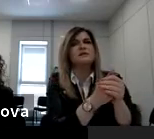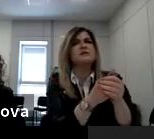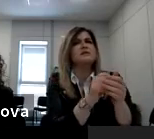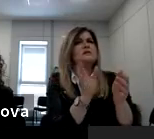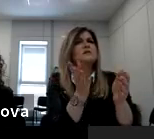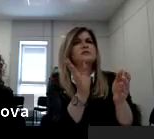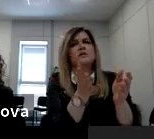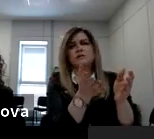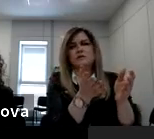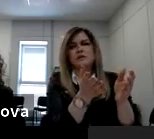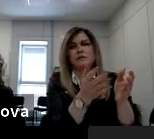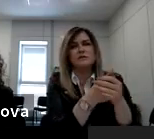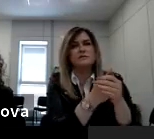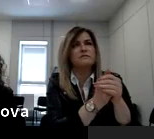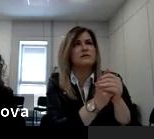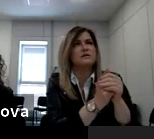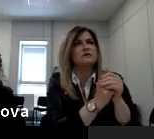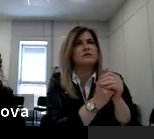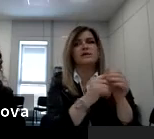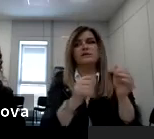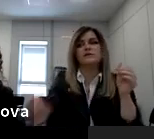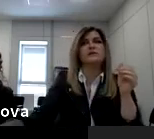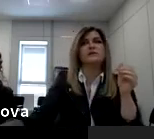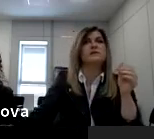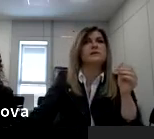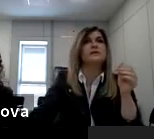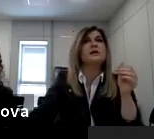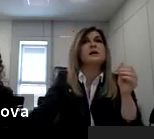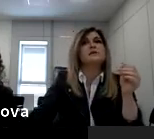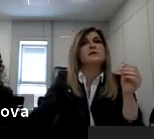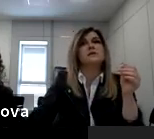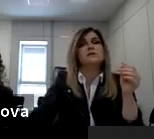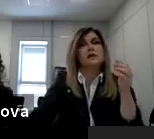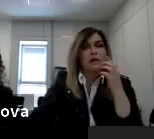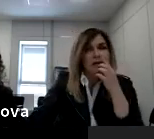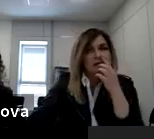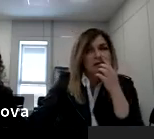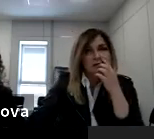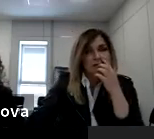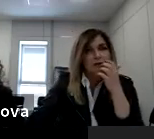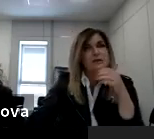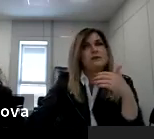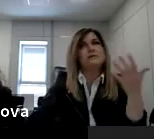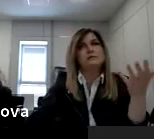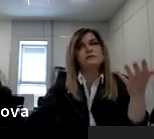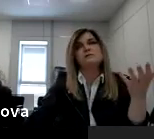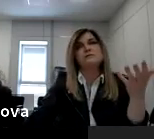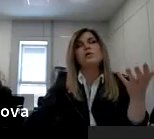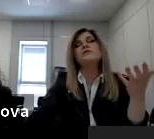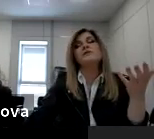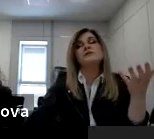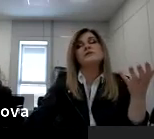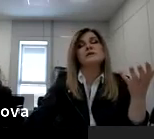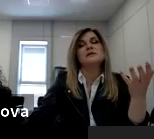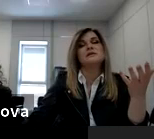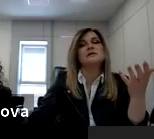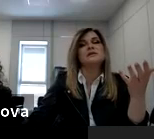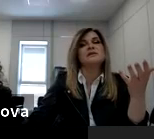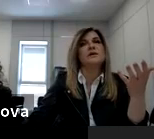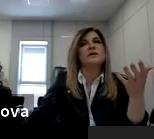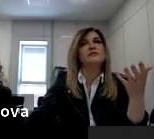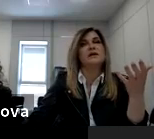centimeters is 200 grams, around 200 grams. So it is absolutely obvious